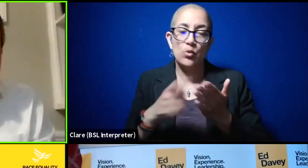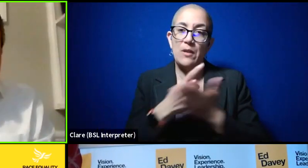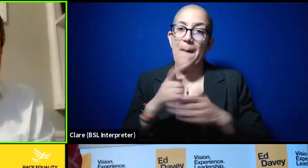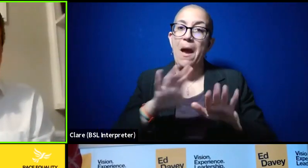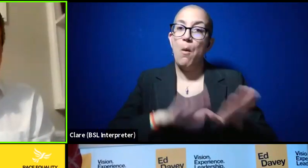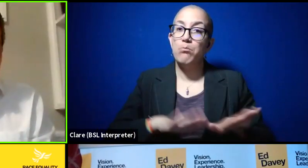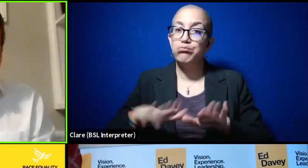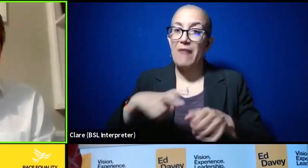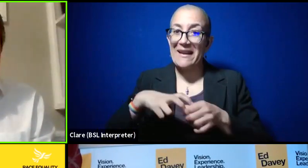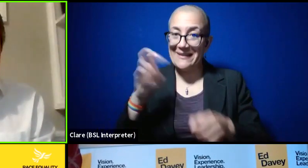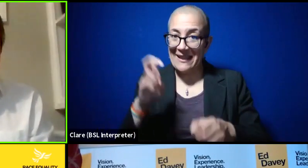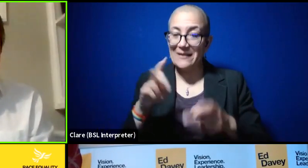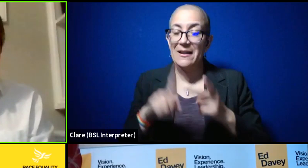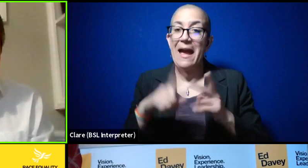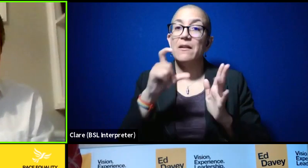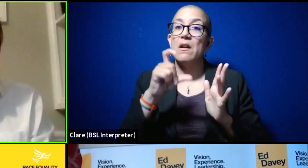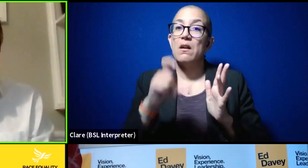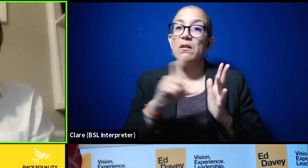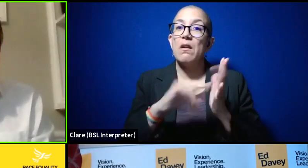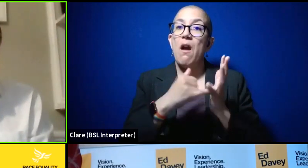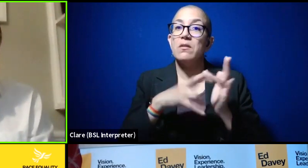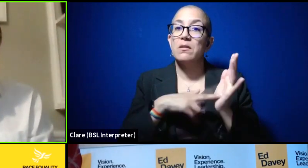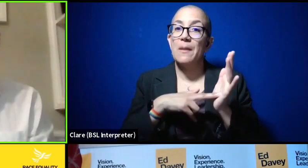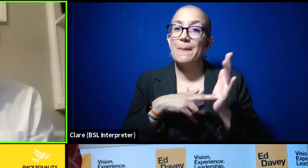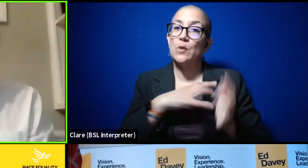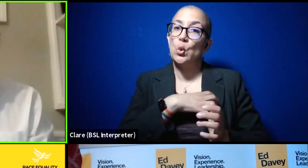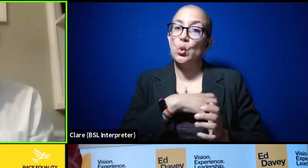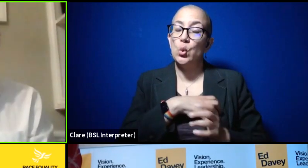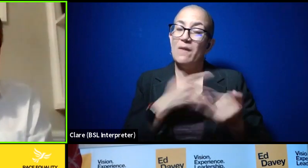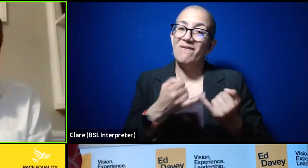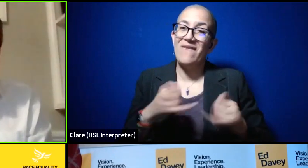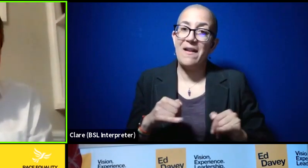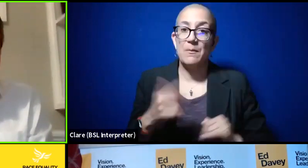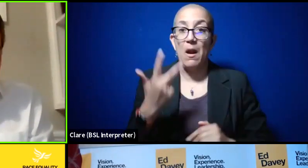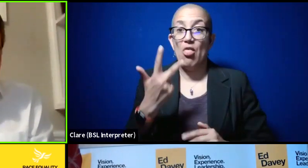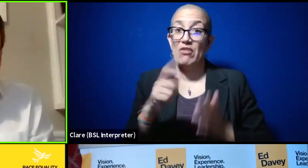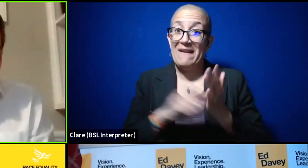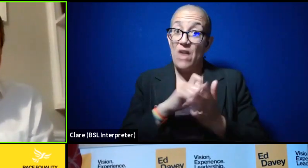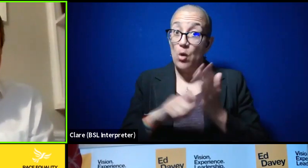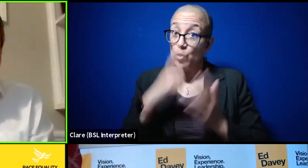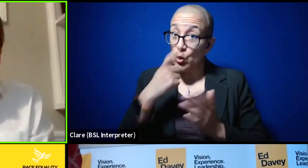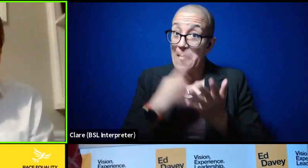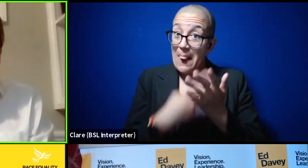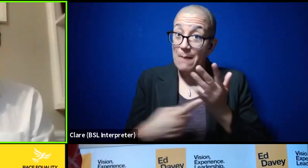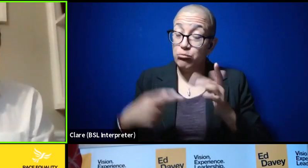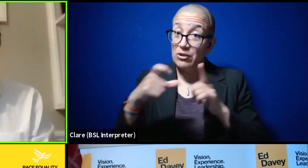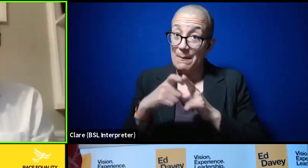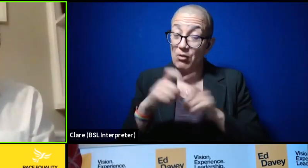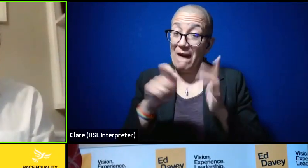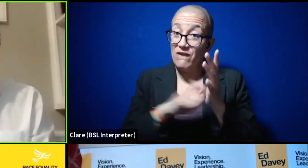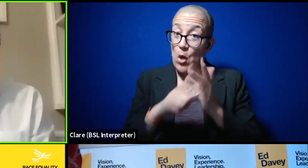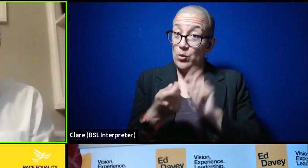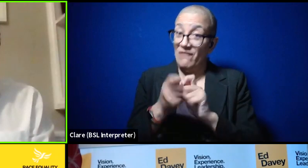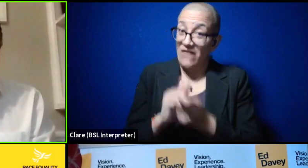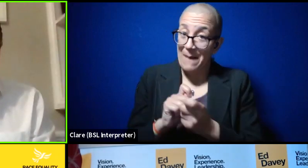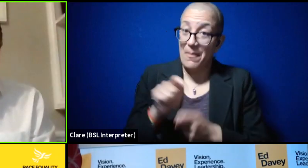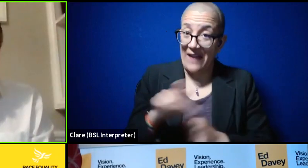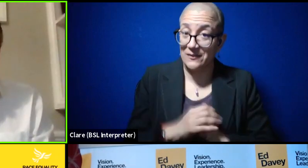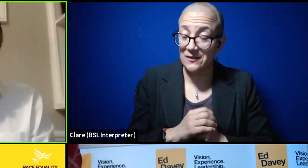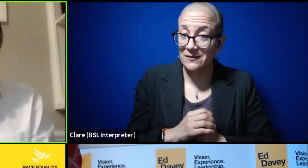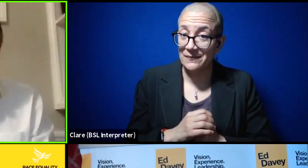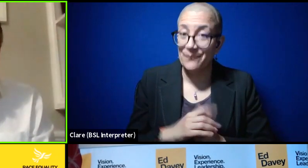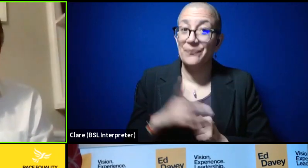and a customs union failed by 3 votes. And could Liberal Democrat votes have flipped that? And would the risk of